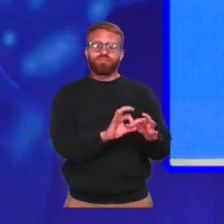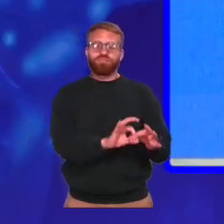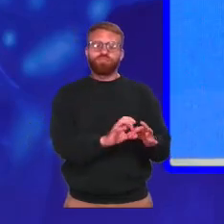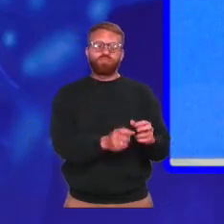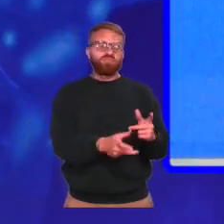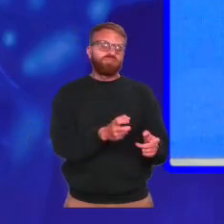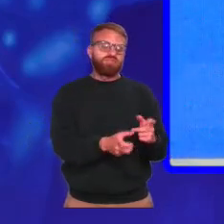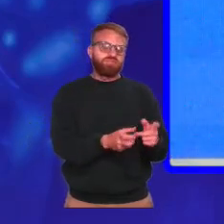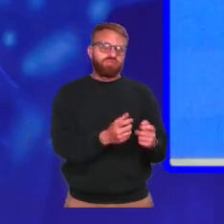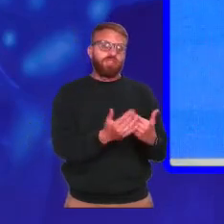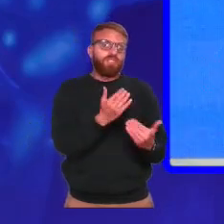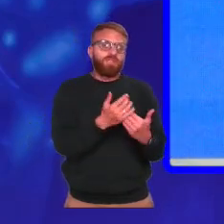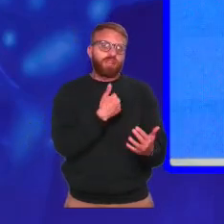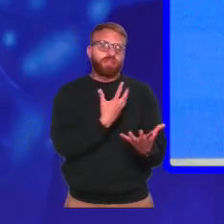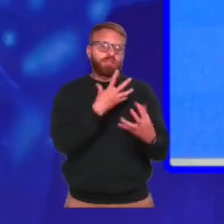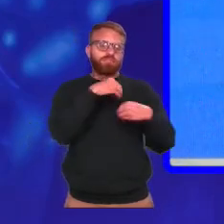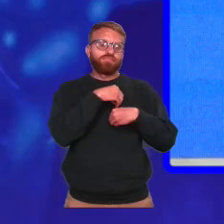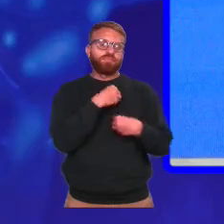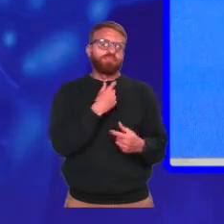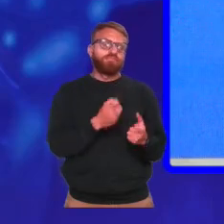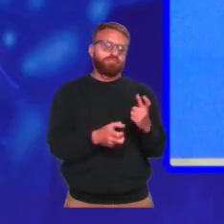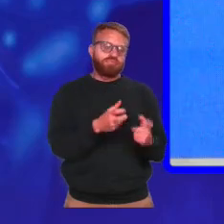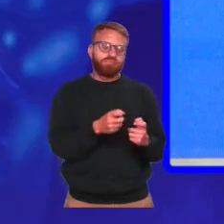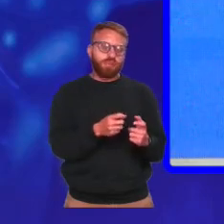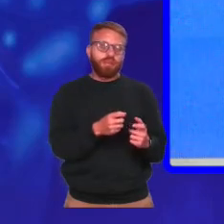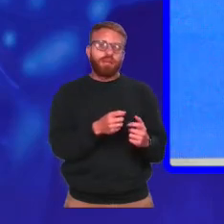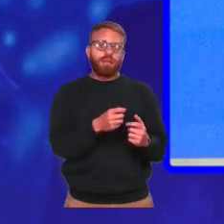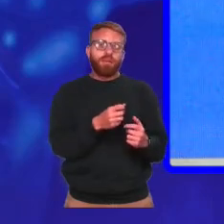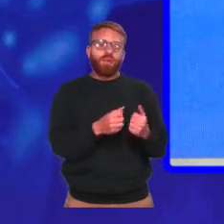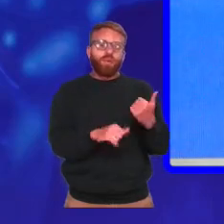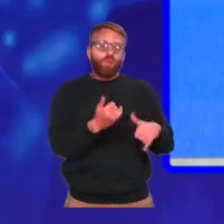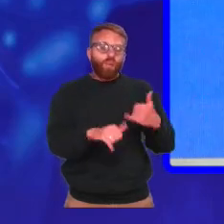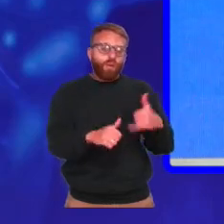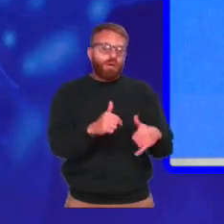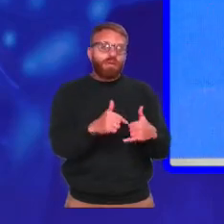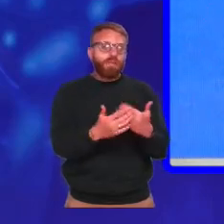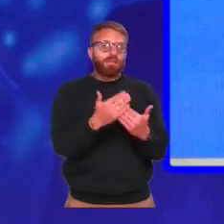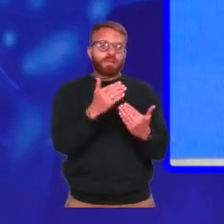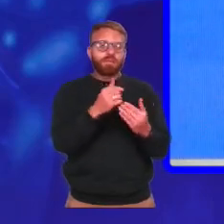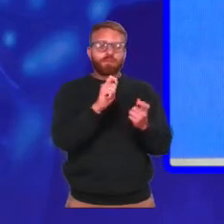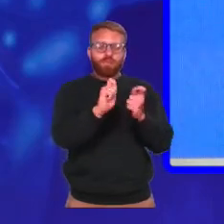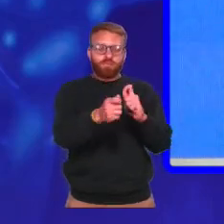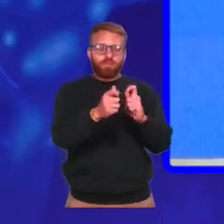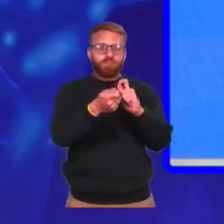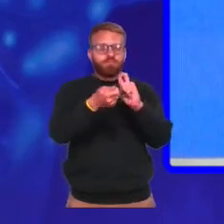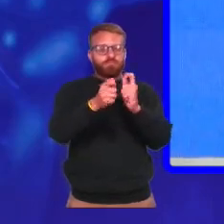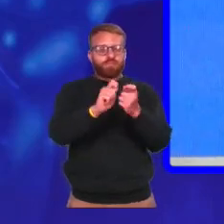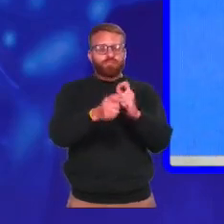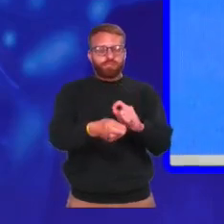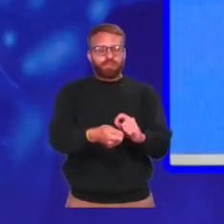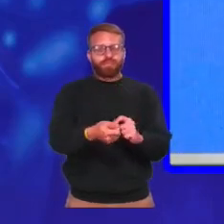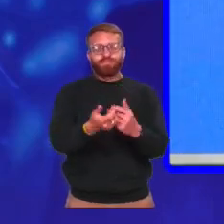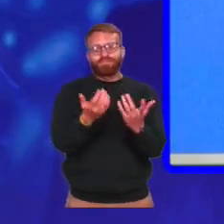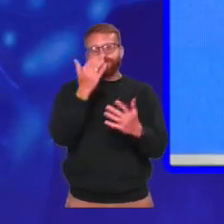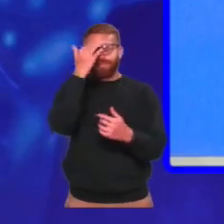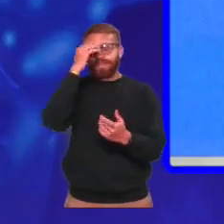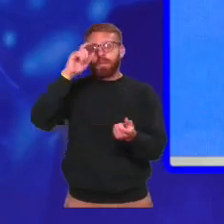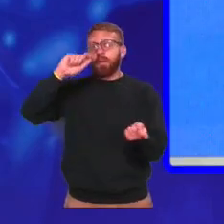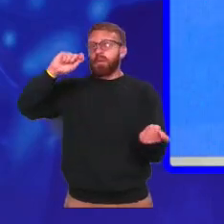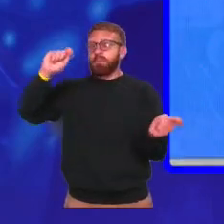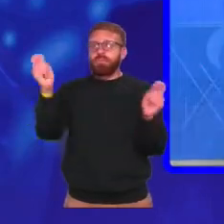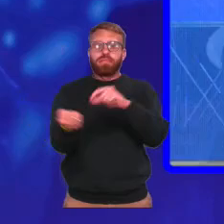how do you test on all those different configurations. So a lot of technology changes, but a lot of organizational and cultural changes at the same time.